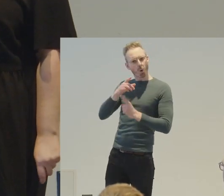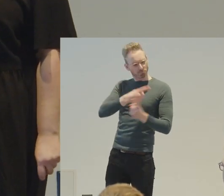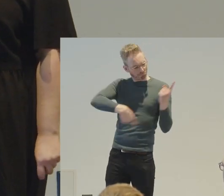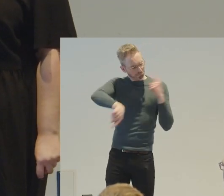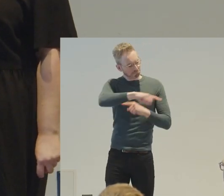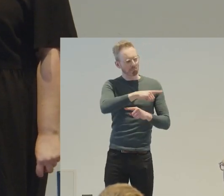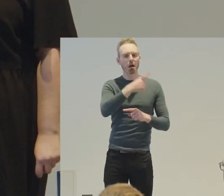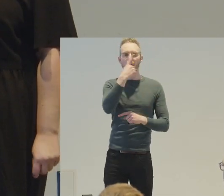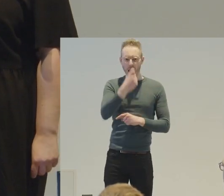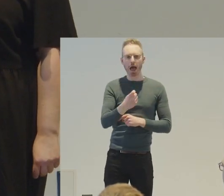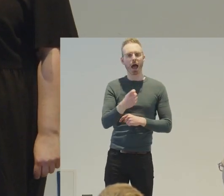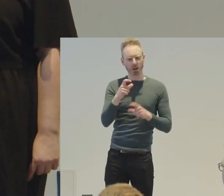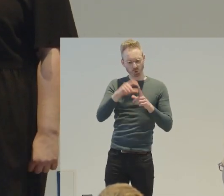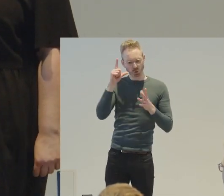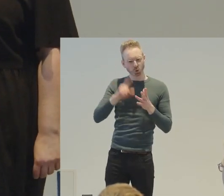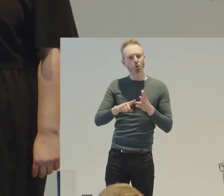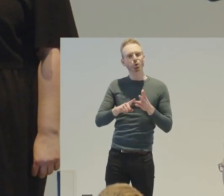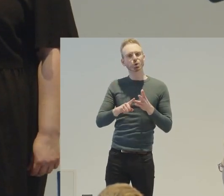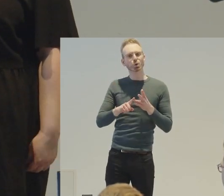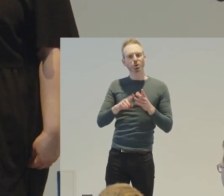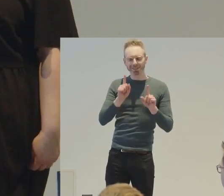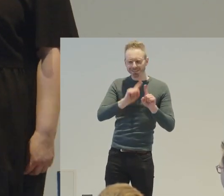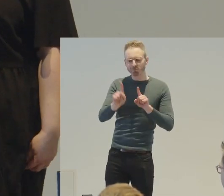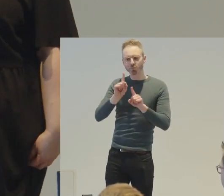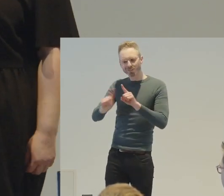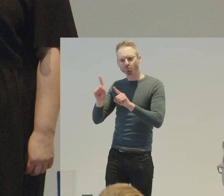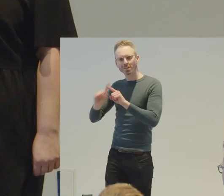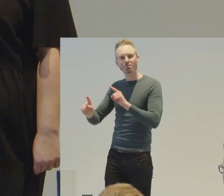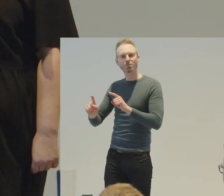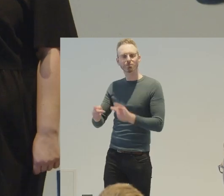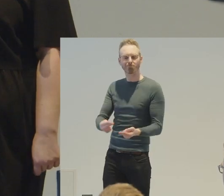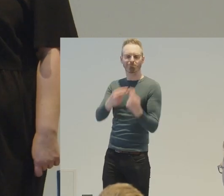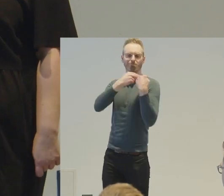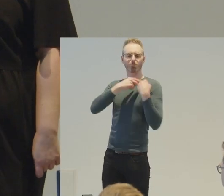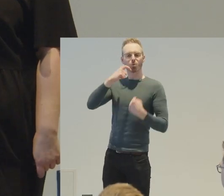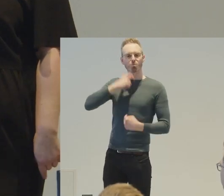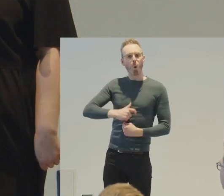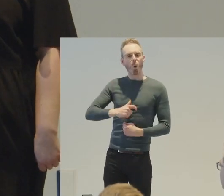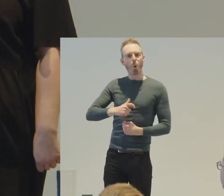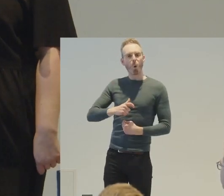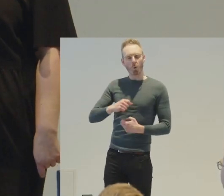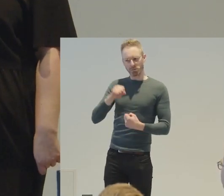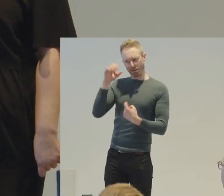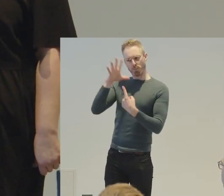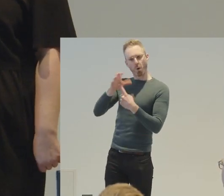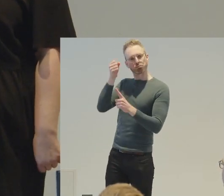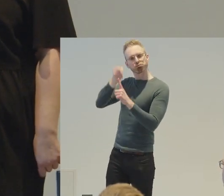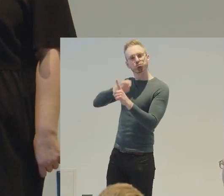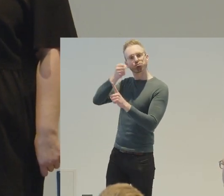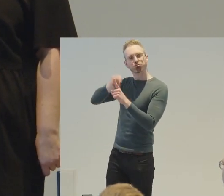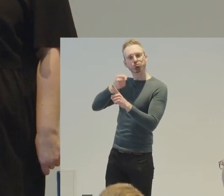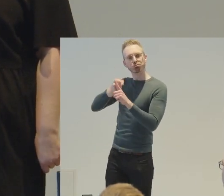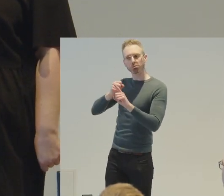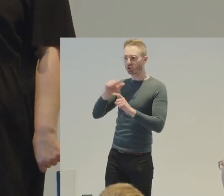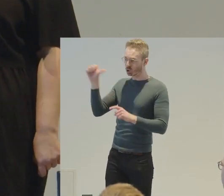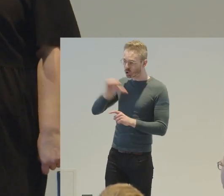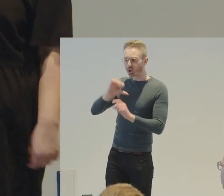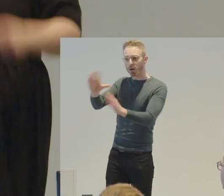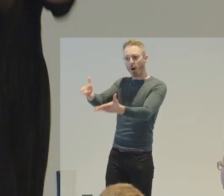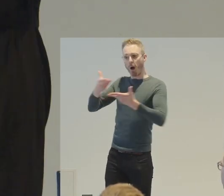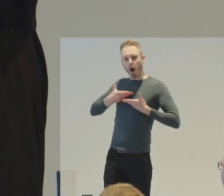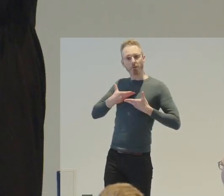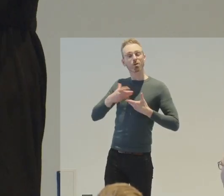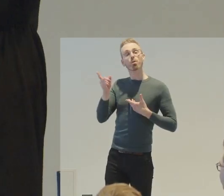are capable of doing these roles, and we should be, you know, able to get paid work no matter what. So,